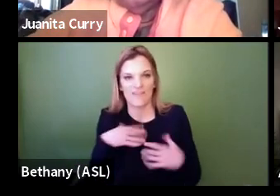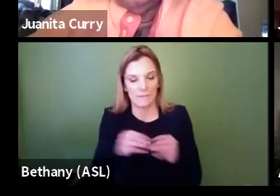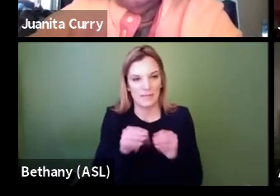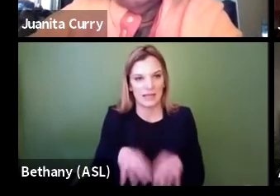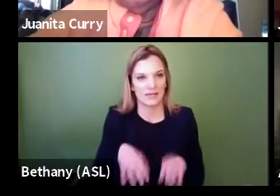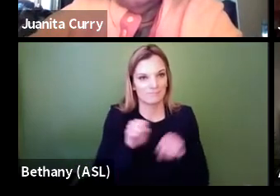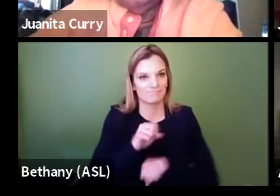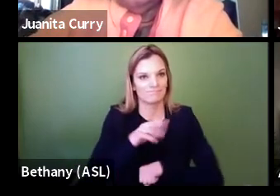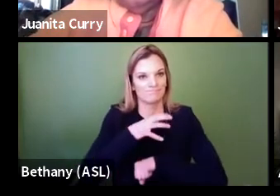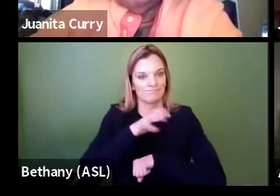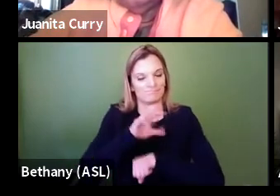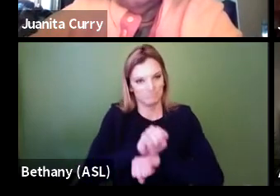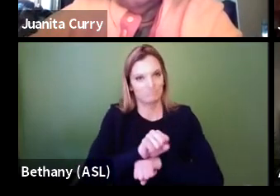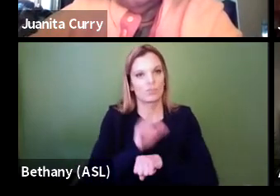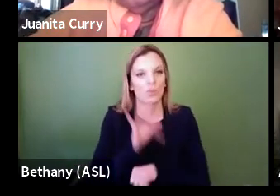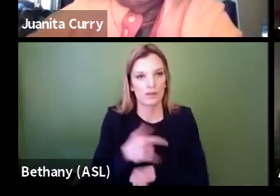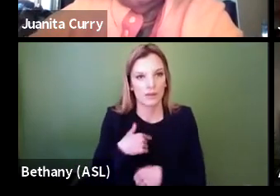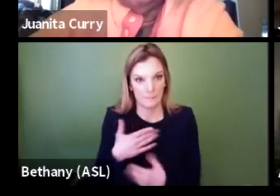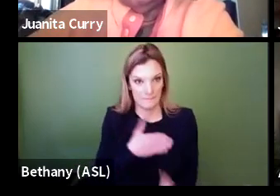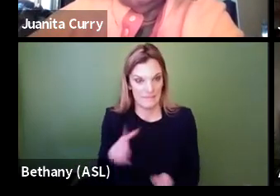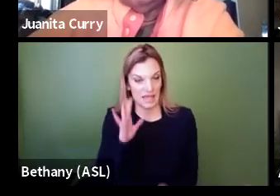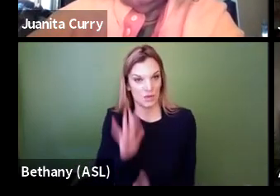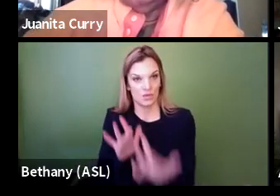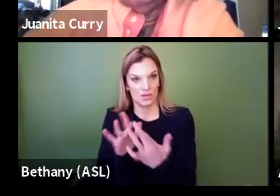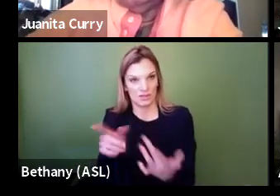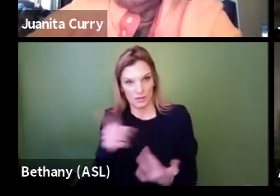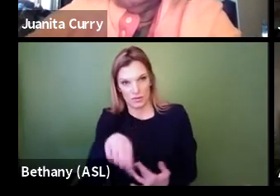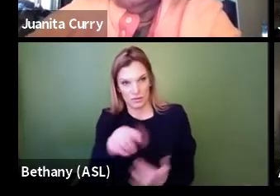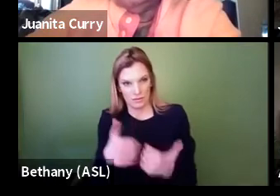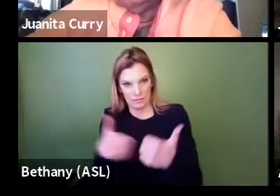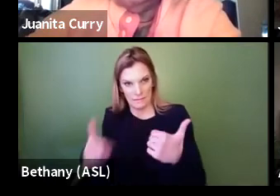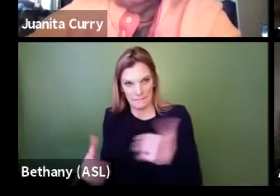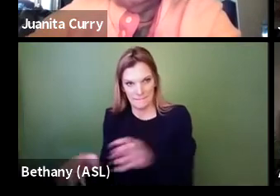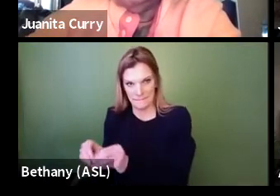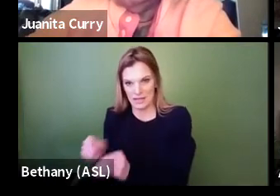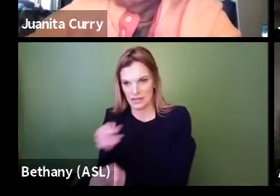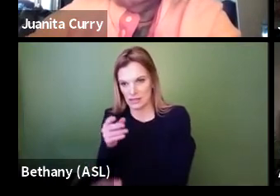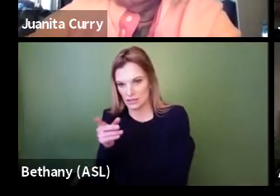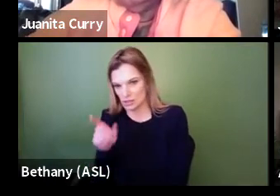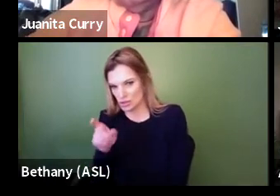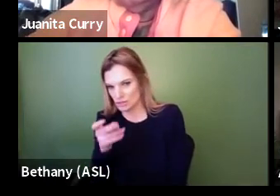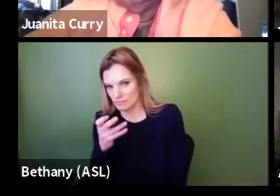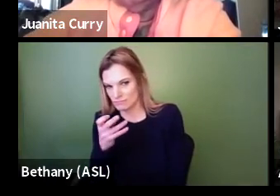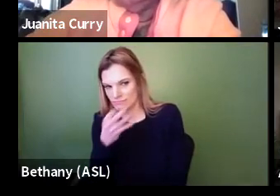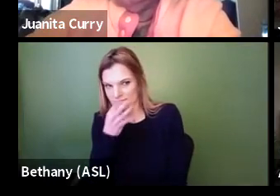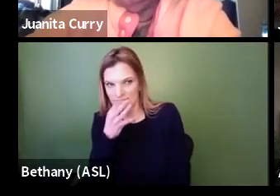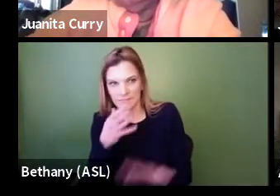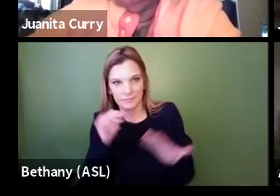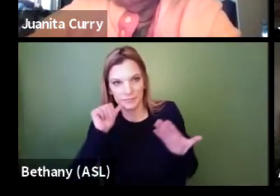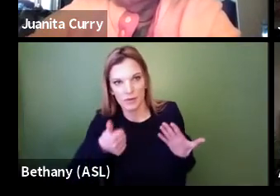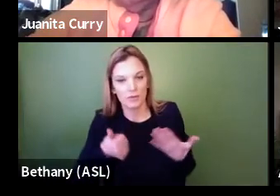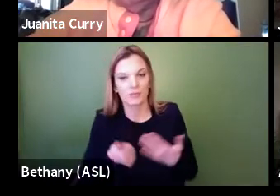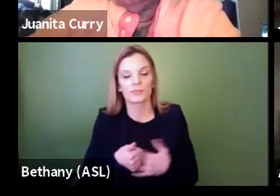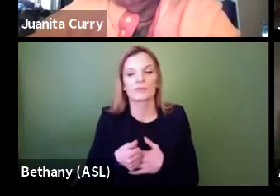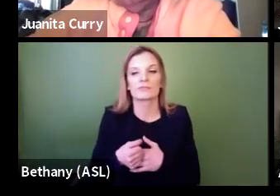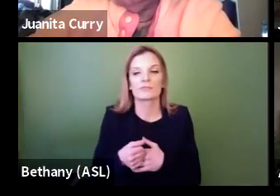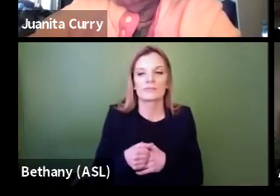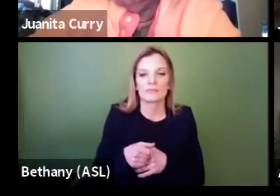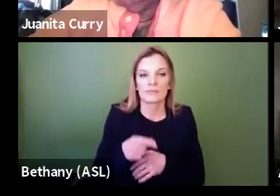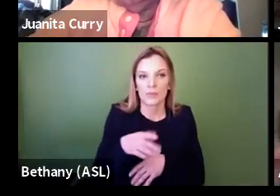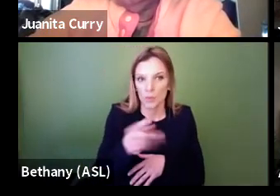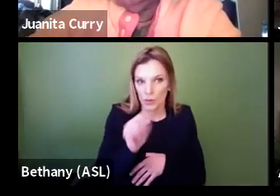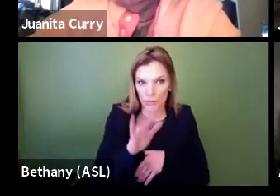My plan would be to reach out to these subcommittees within the next day and find your time of